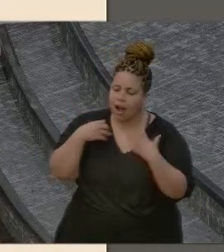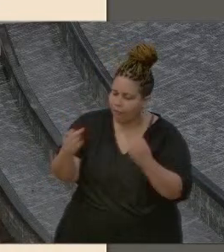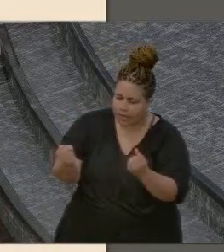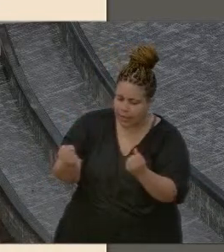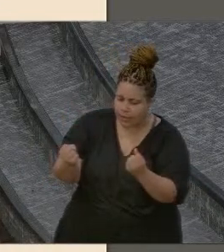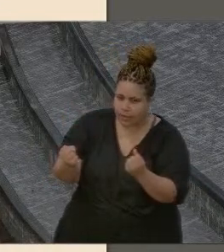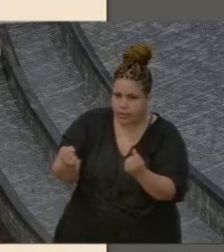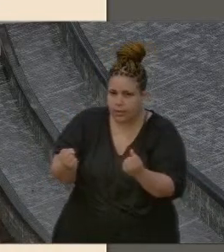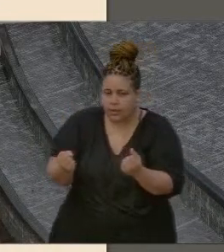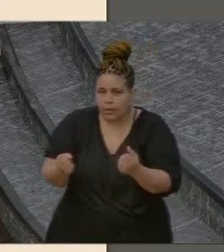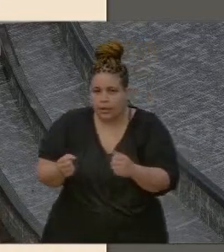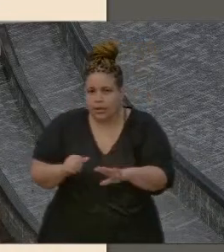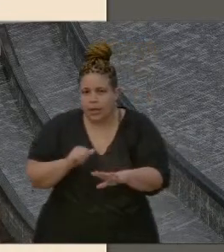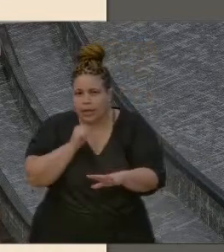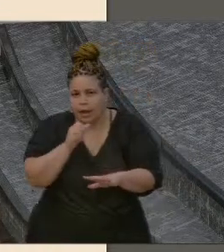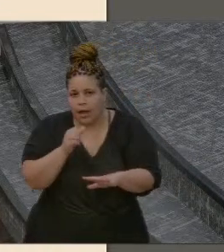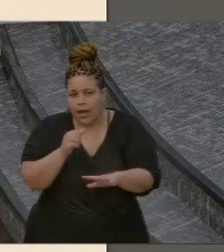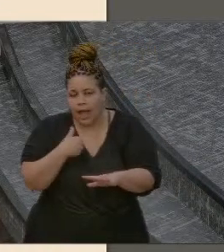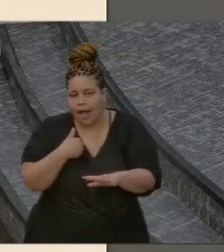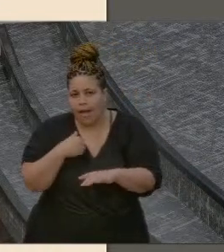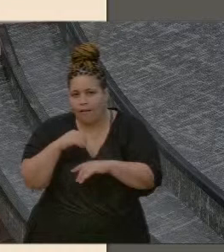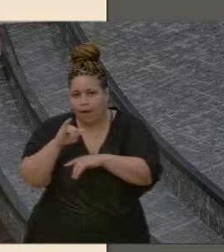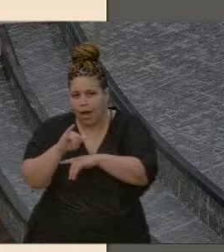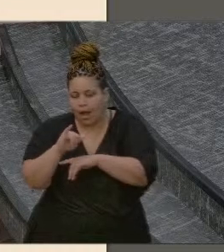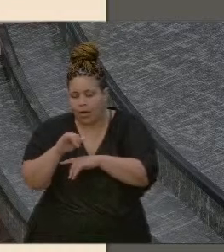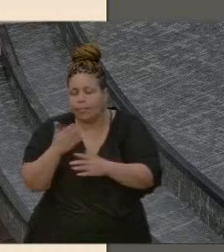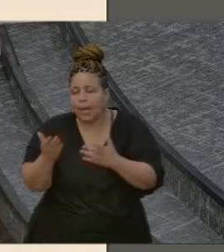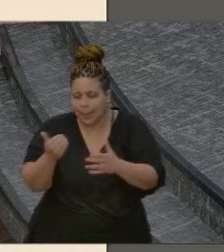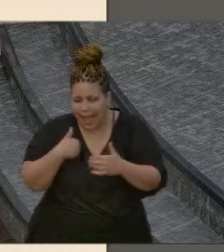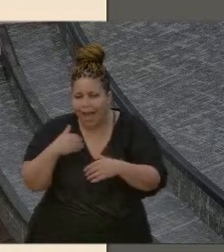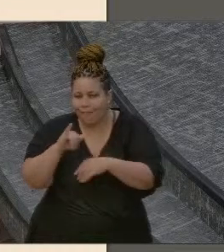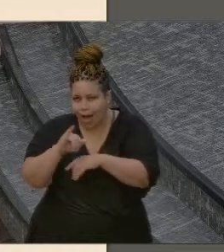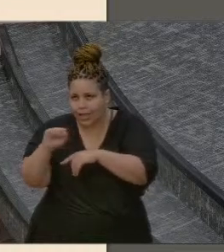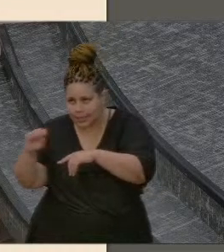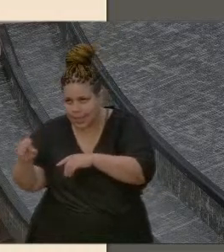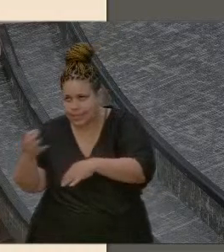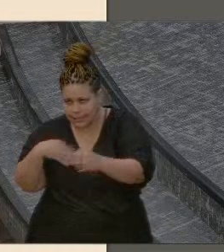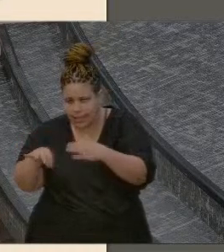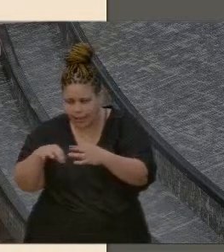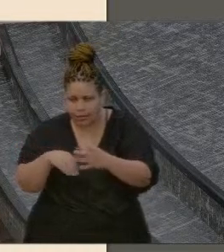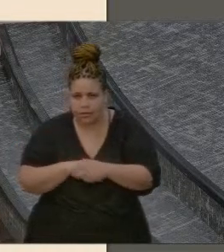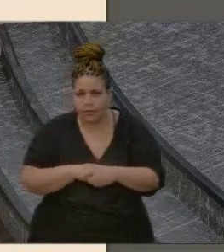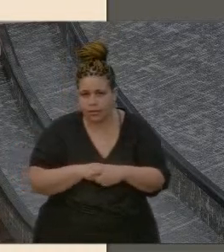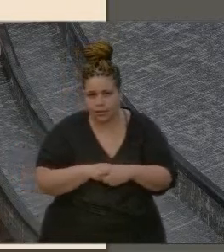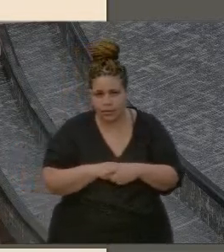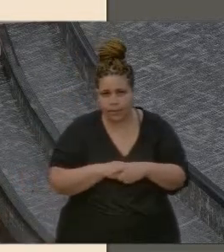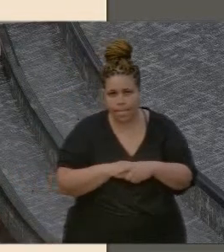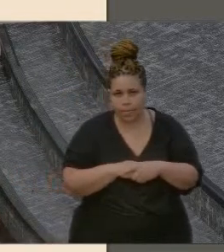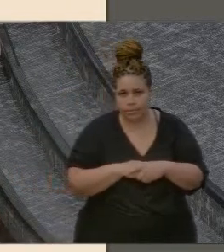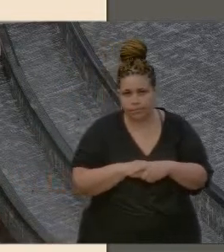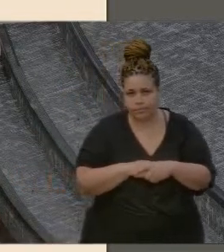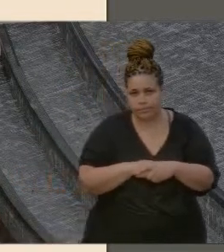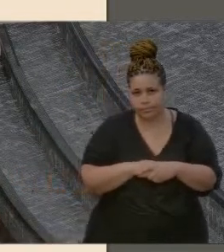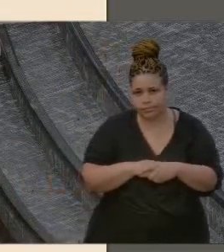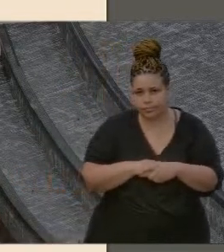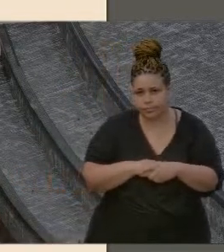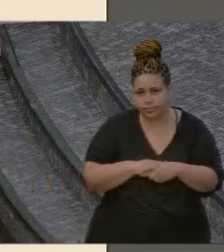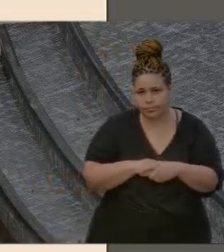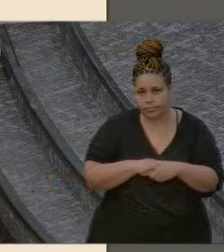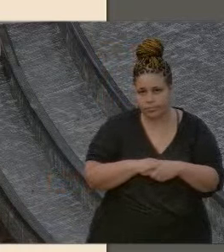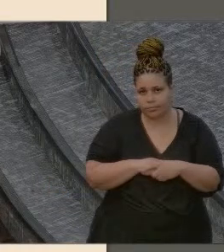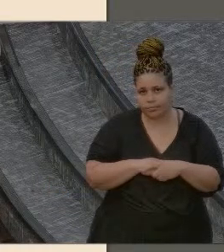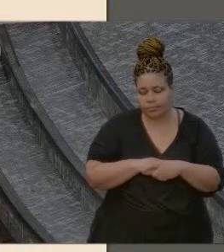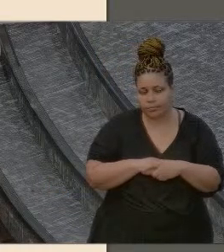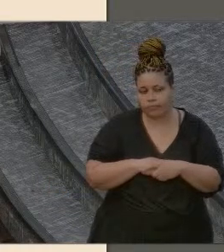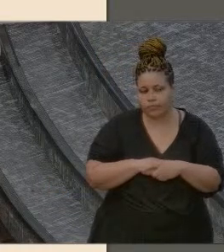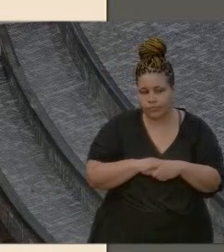an ISS instead. And finally, I'd like to